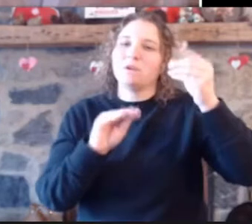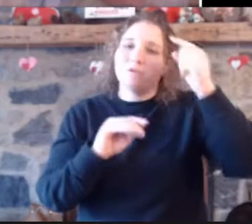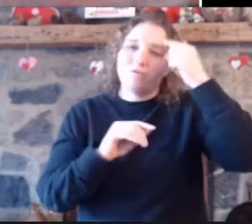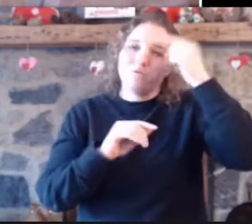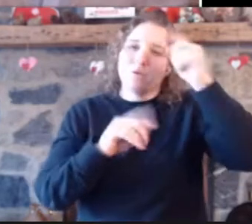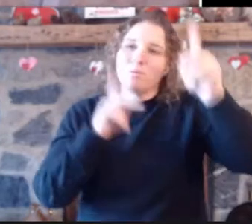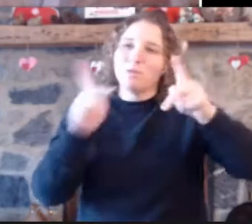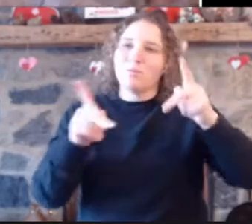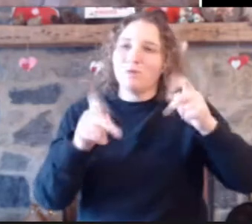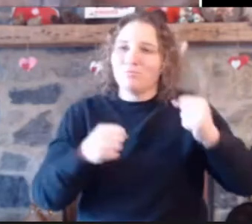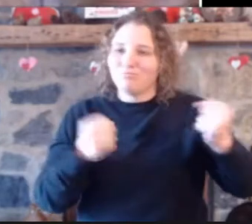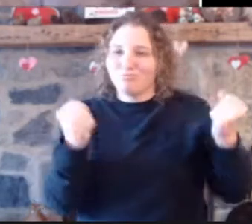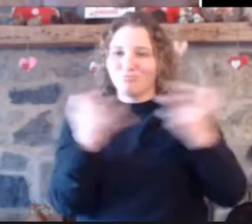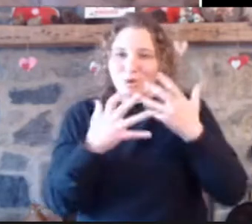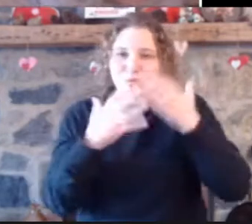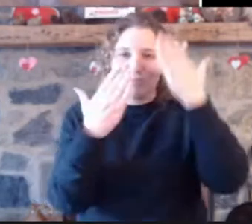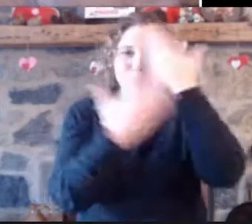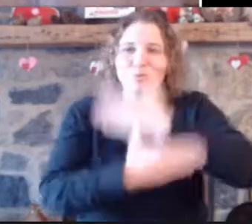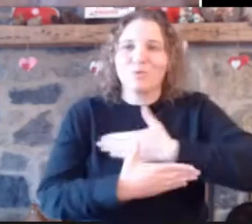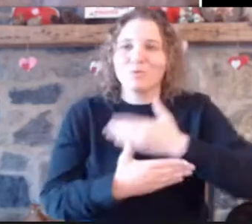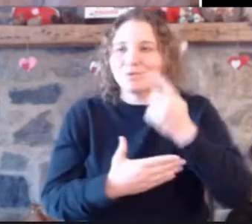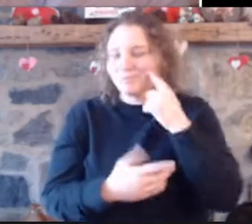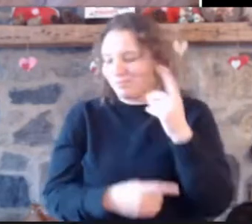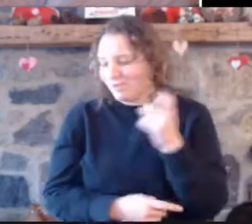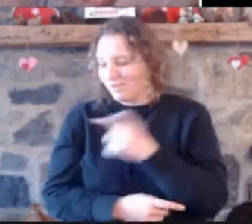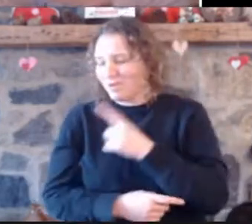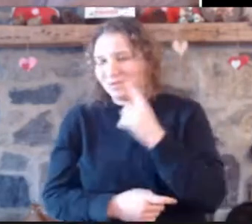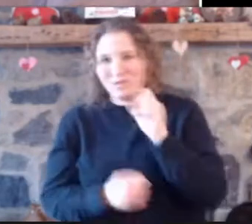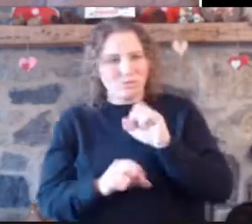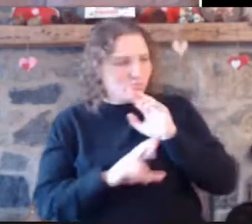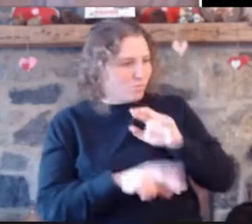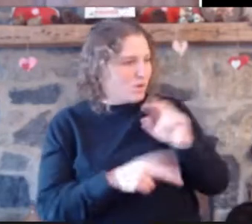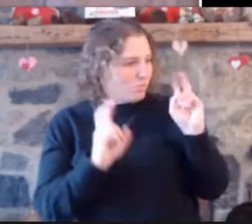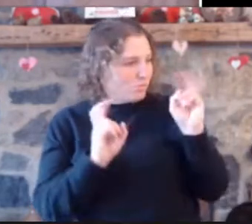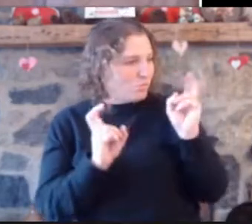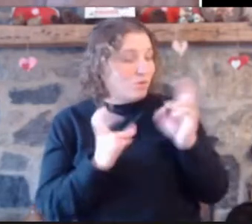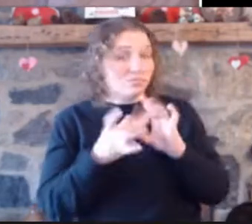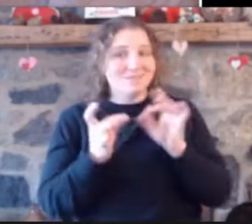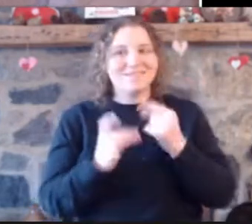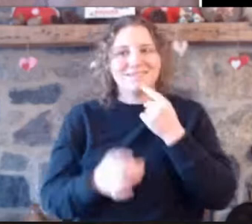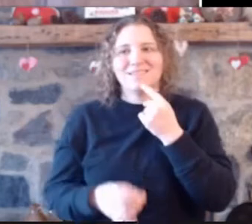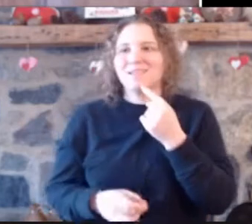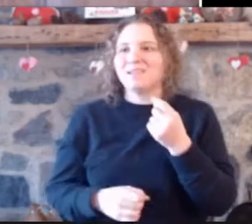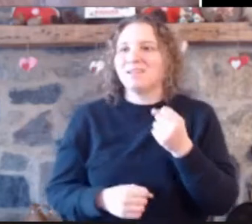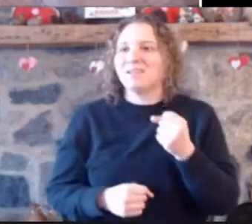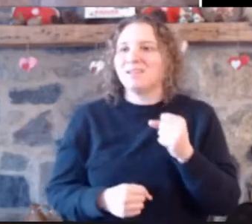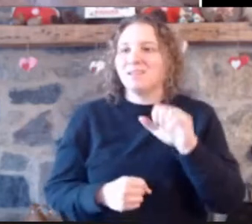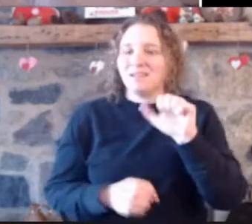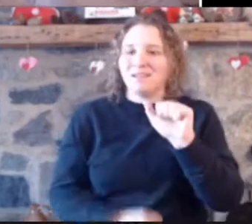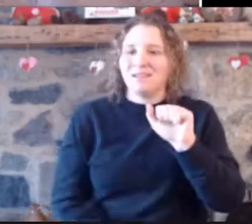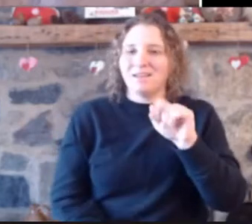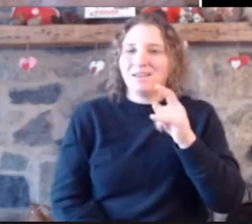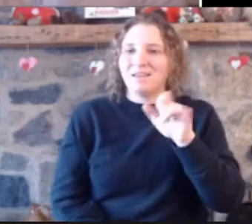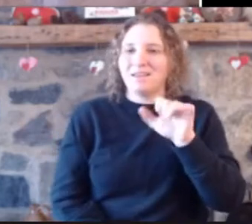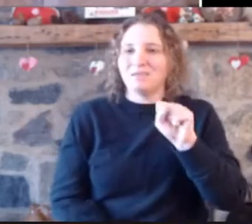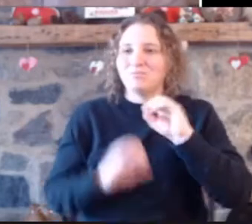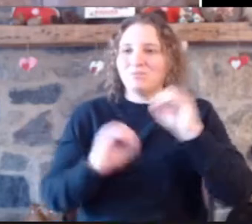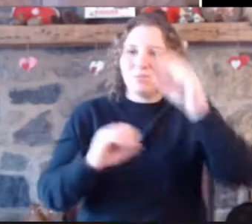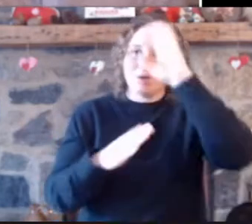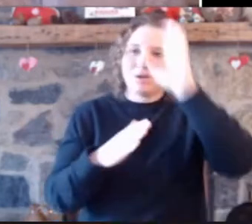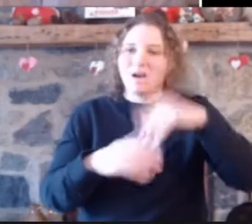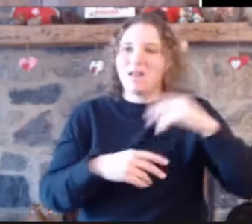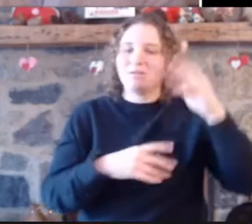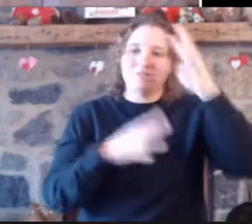was at a debate somewhere being asked by a reporter, can you respond to that quote? So he quickly responded and said, well then, atheism is a fairy story for